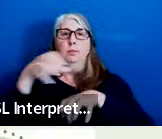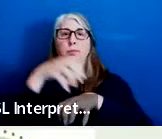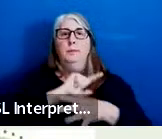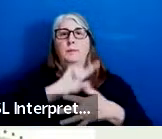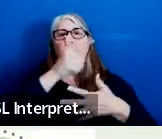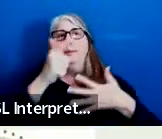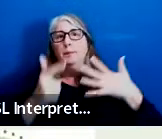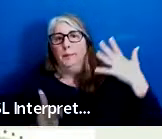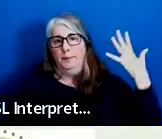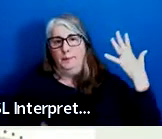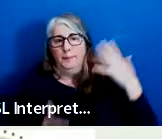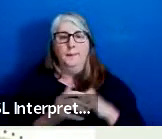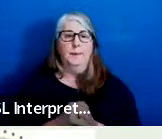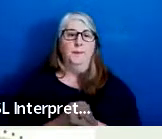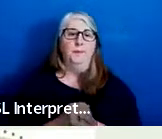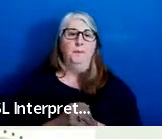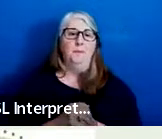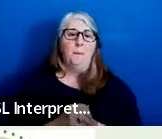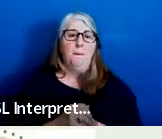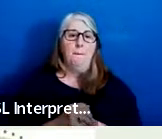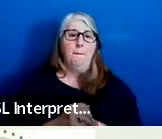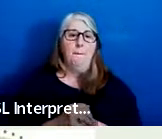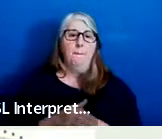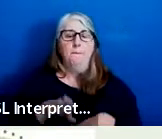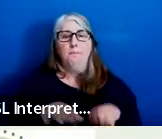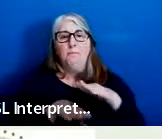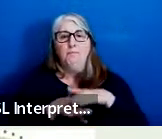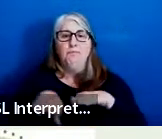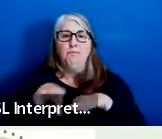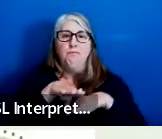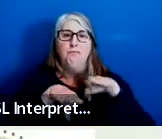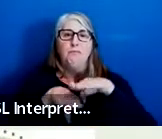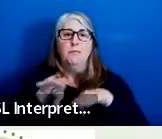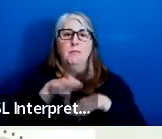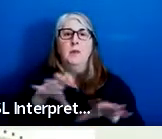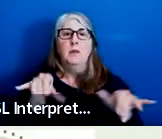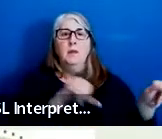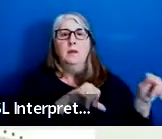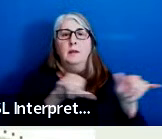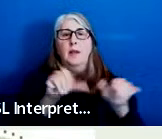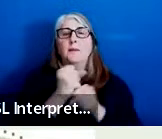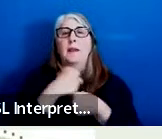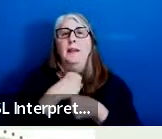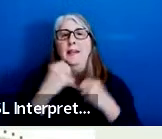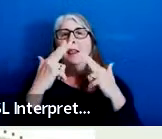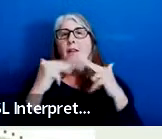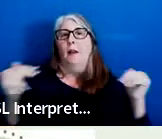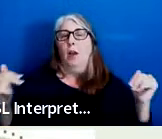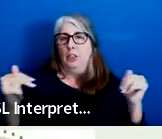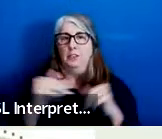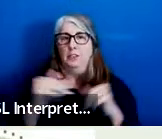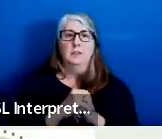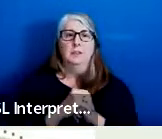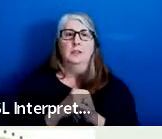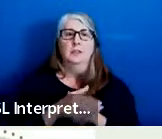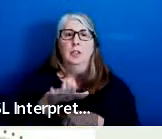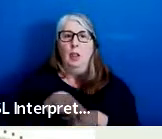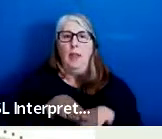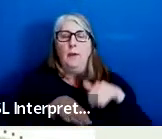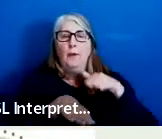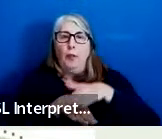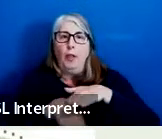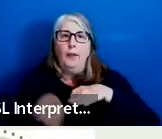liner. It's similar to making a lasagna. The materials are layered in the cart to assist